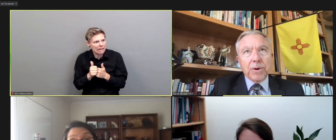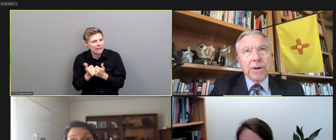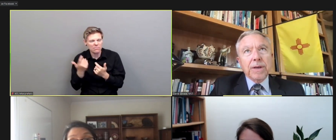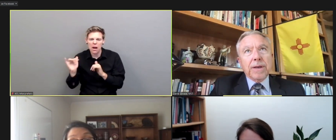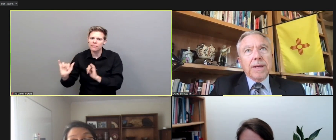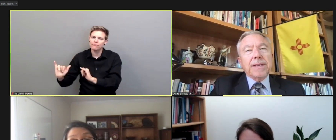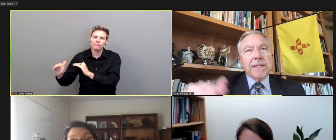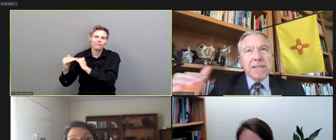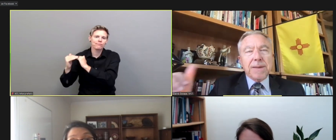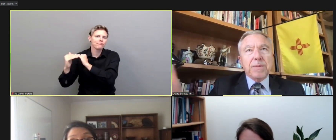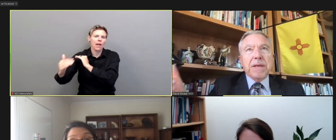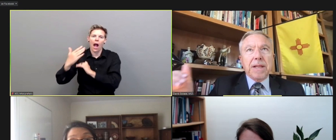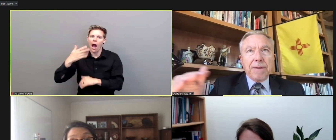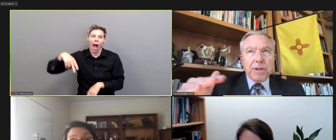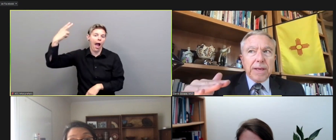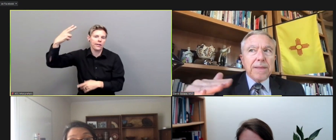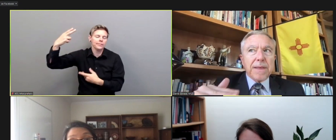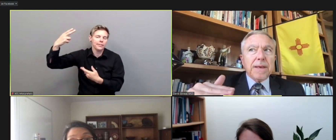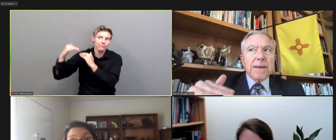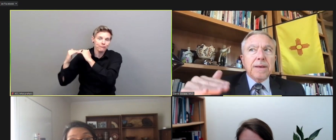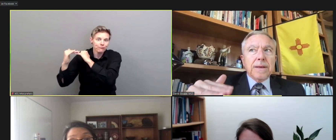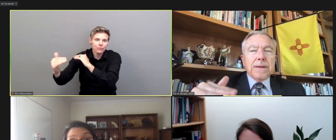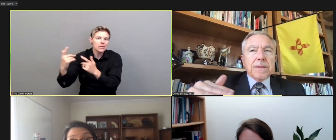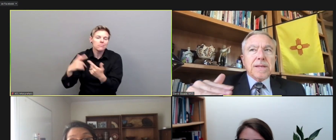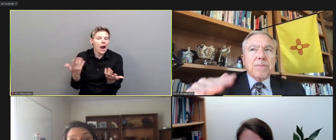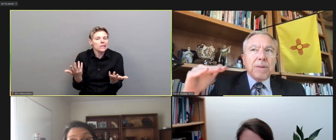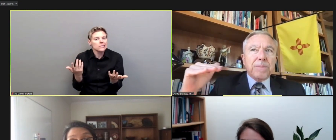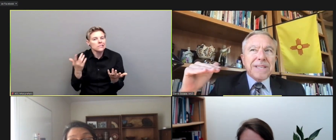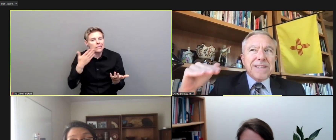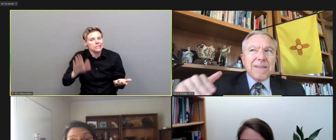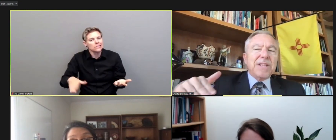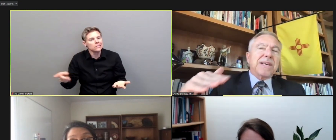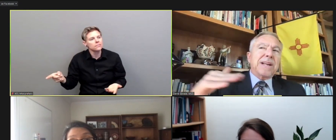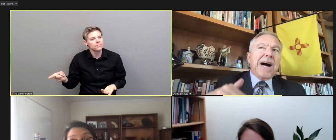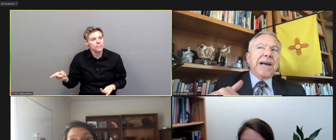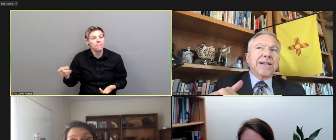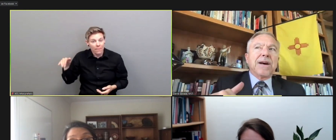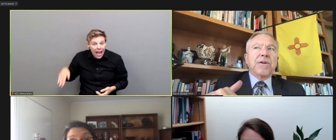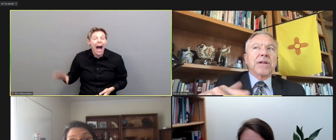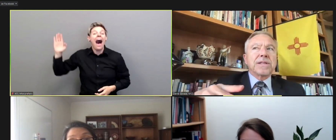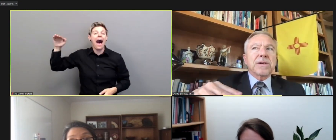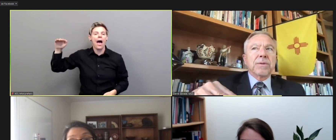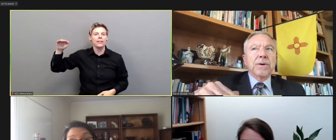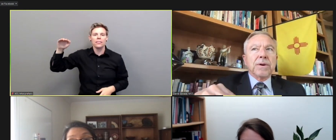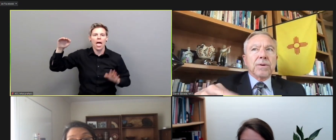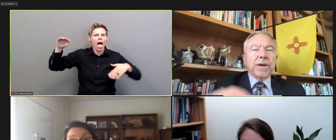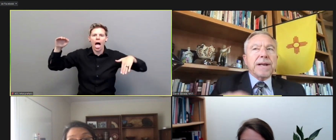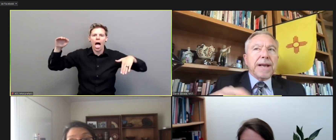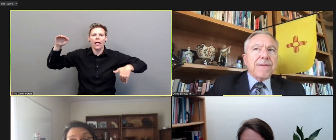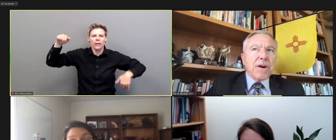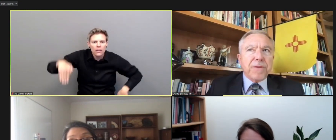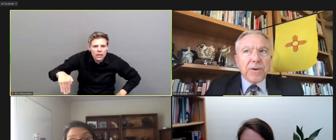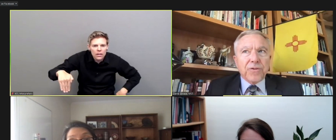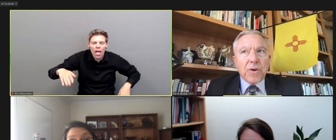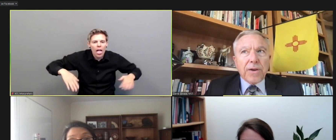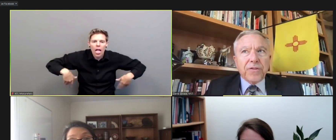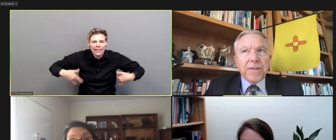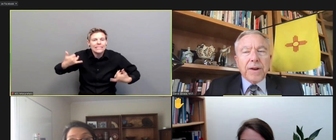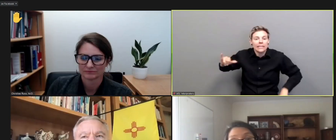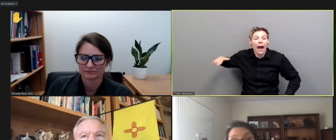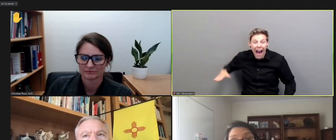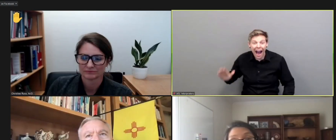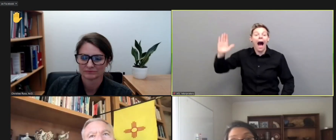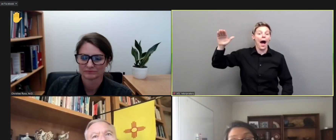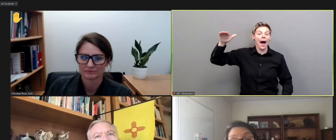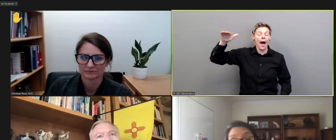And it does seem to be leveling, I think, somewhat, but it's leveling at a high level. And so we kind of have our fingers crossed that